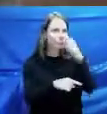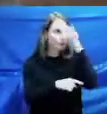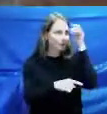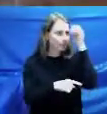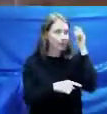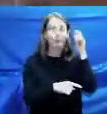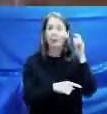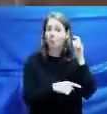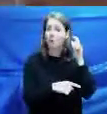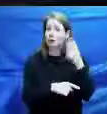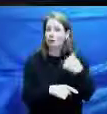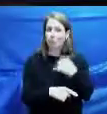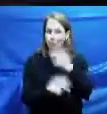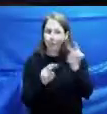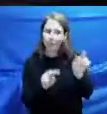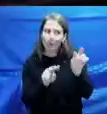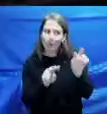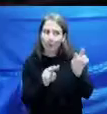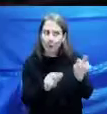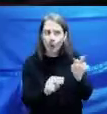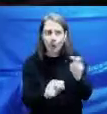going to be important to us.